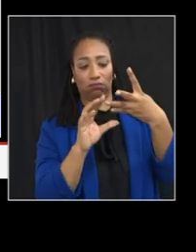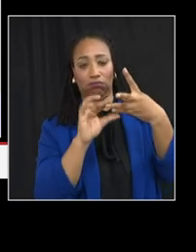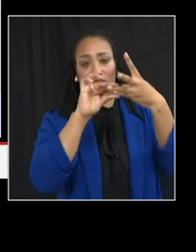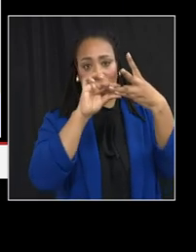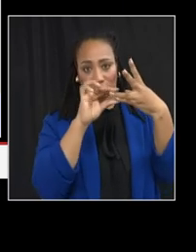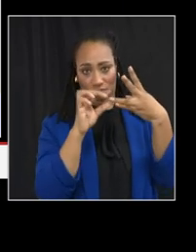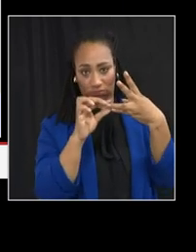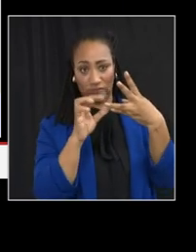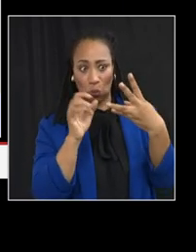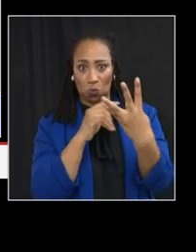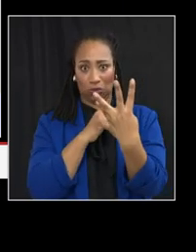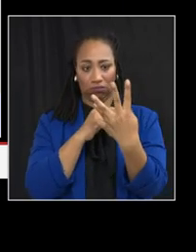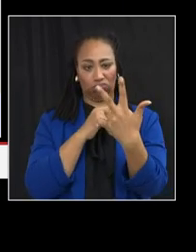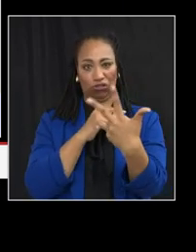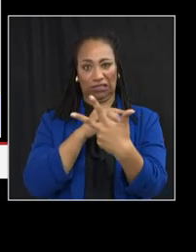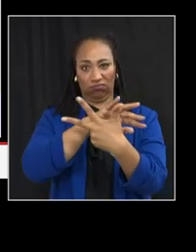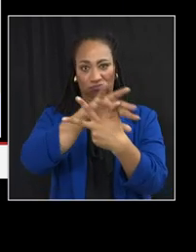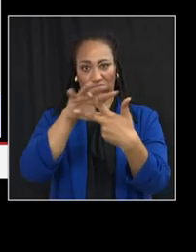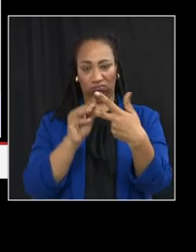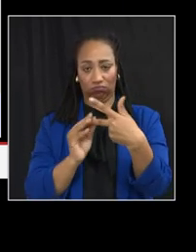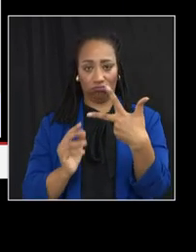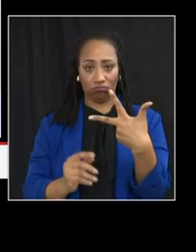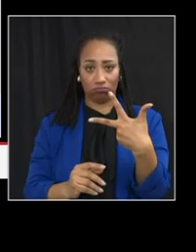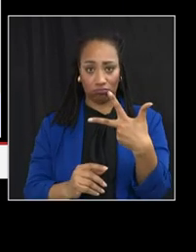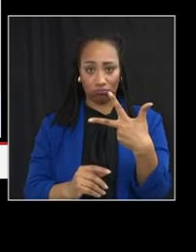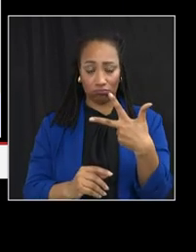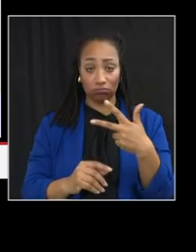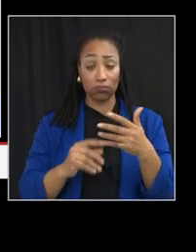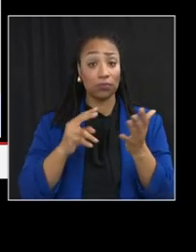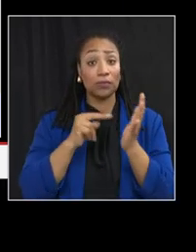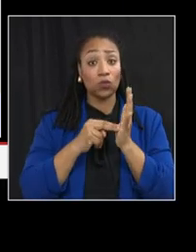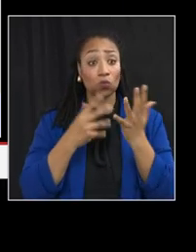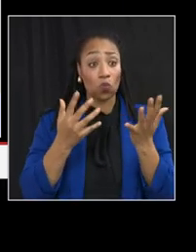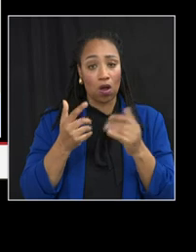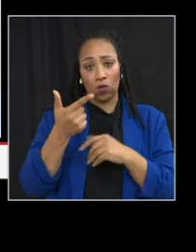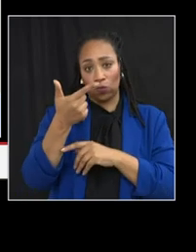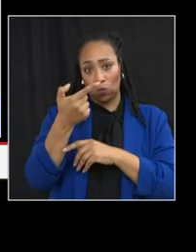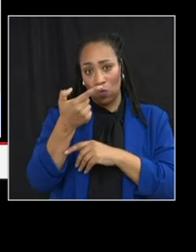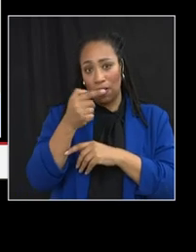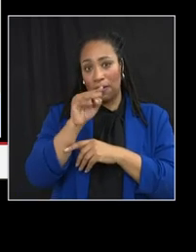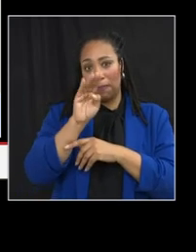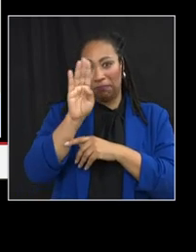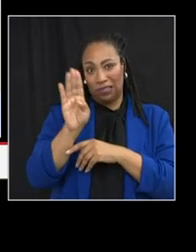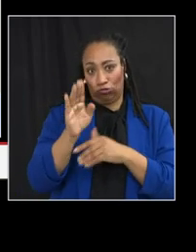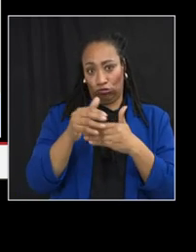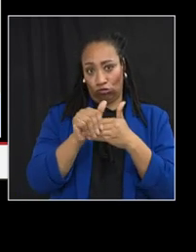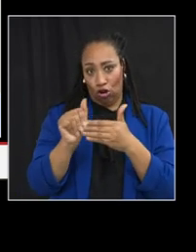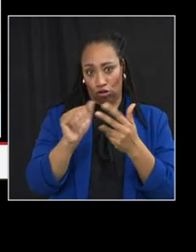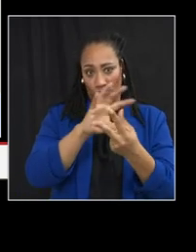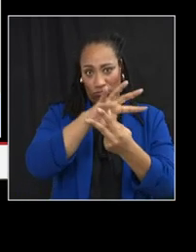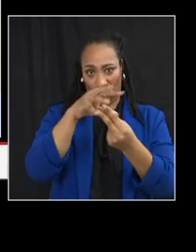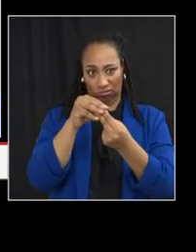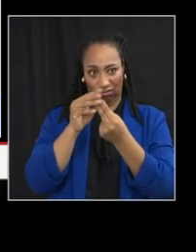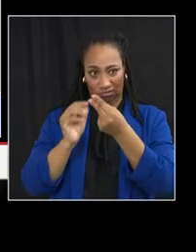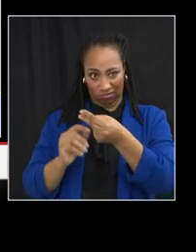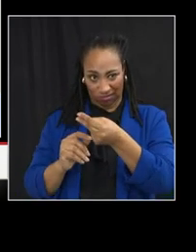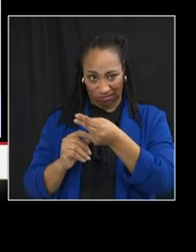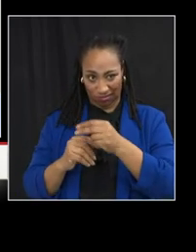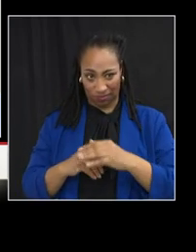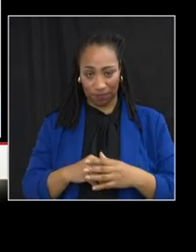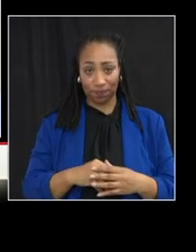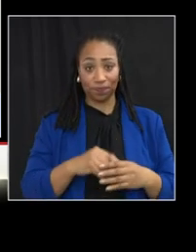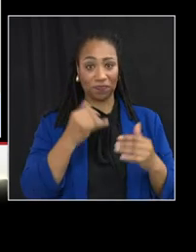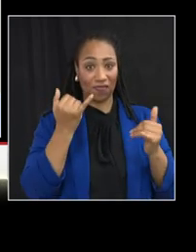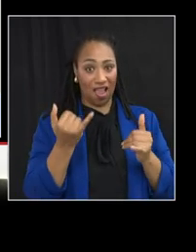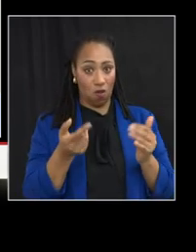that's what constructs our budget of $21 billion. And I'll turn it over to Jenny, who will go into some more detail about some of the investments that